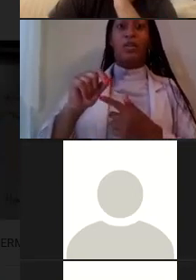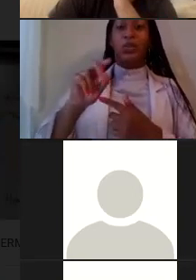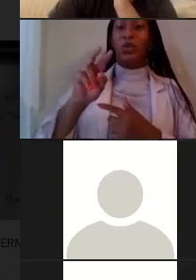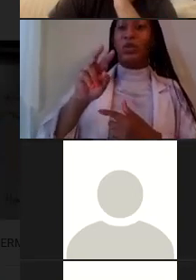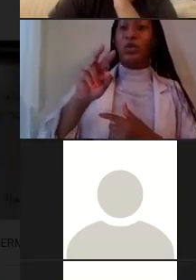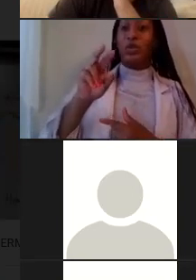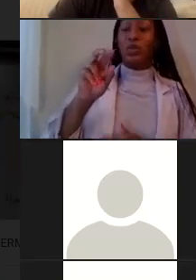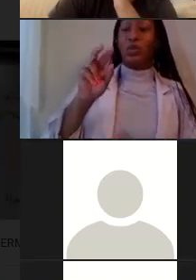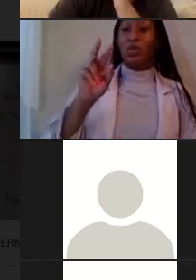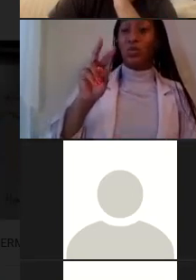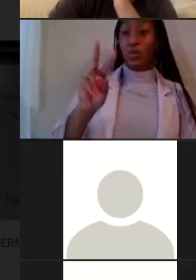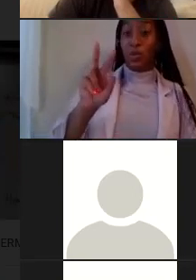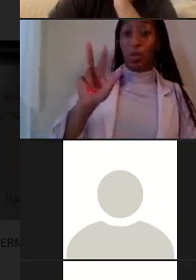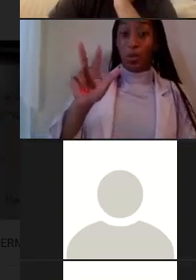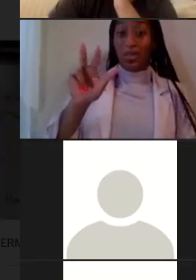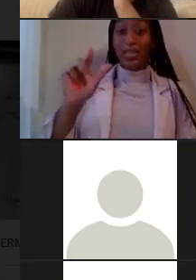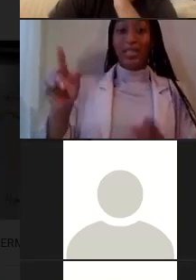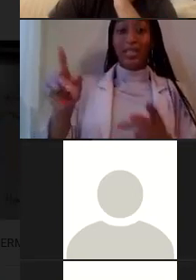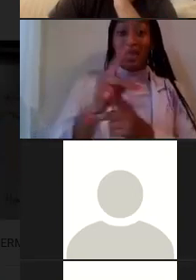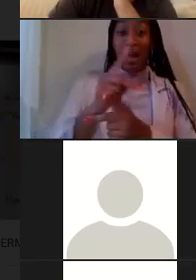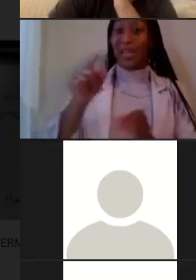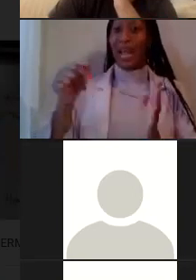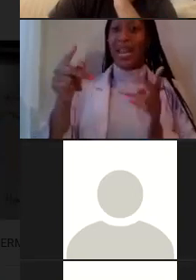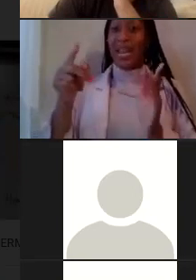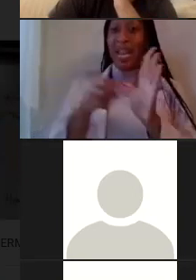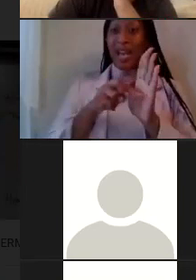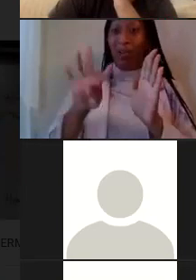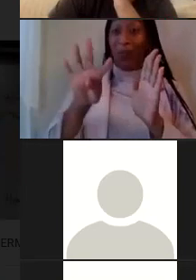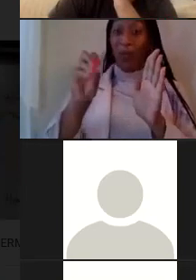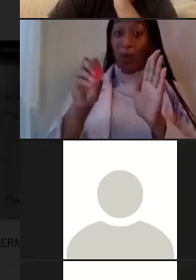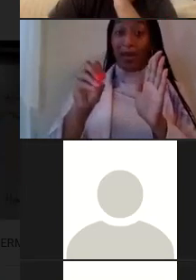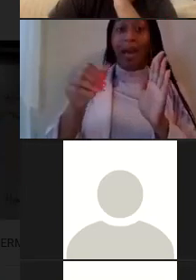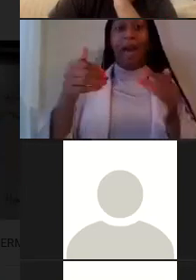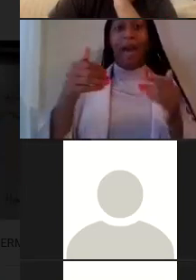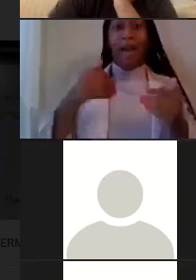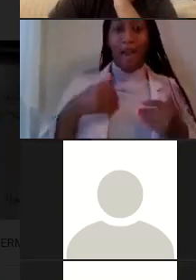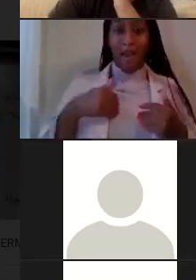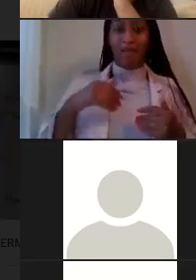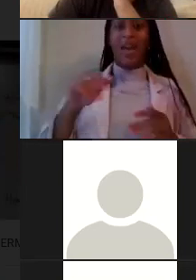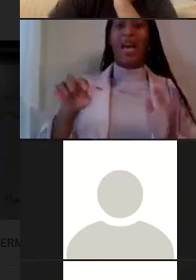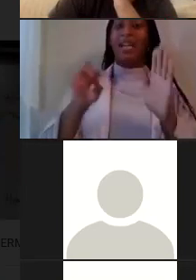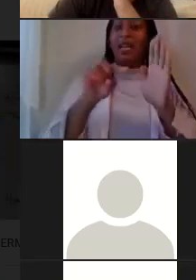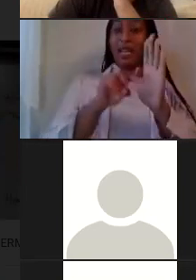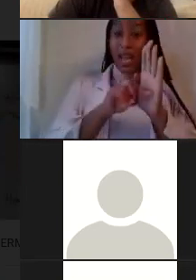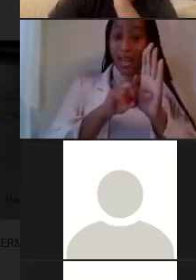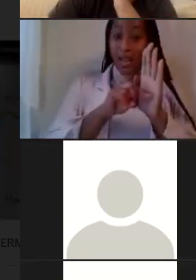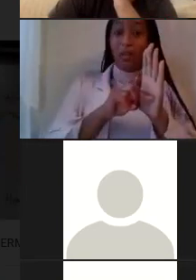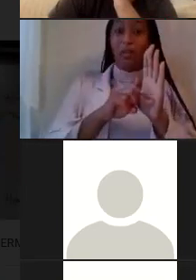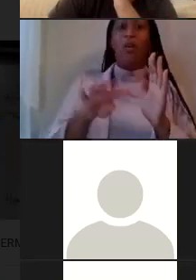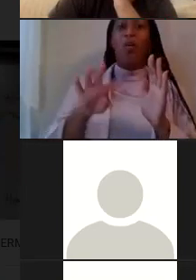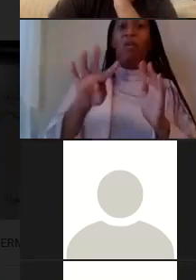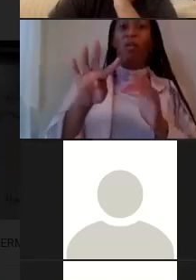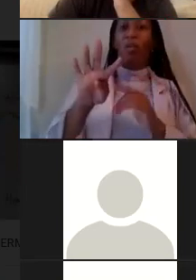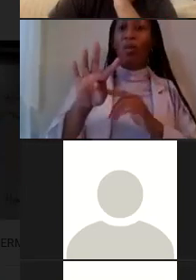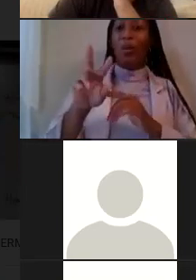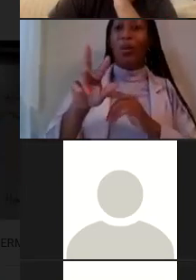get negative 301. My kilograms will cancel. My Kelvin, my temperature